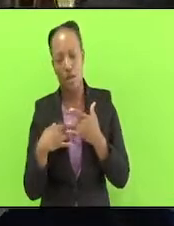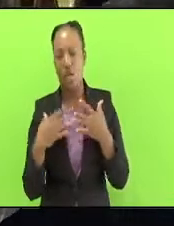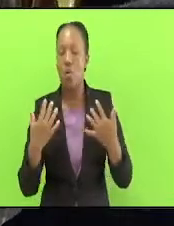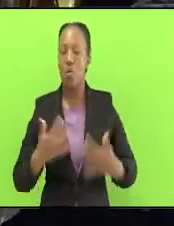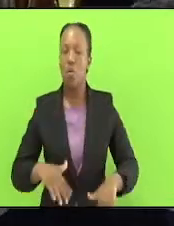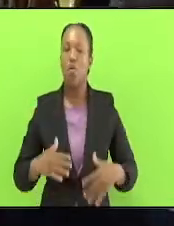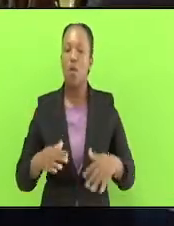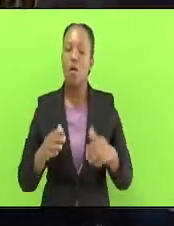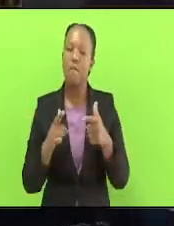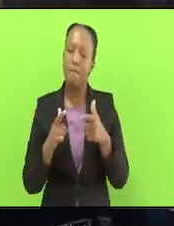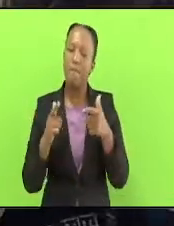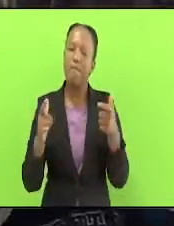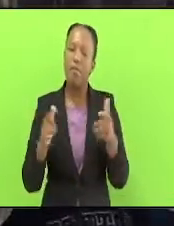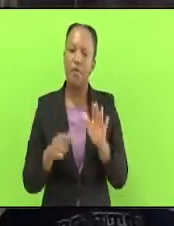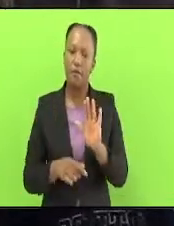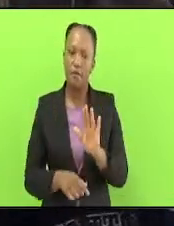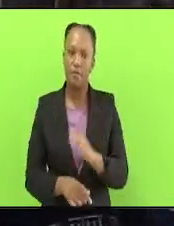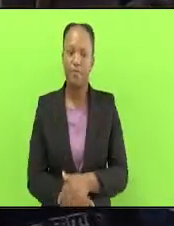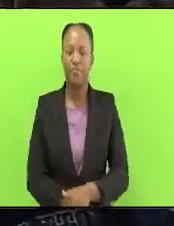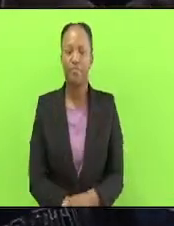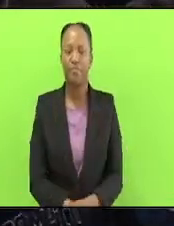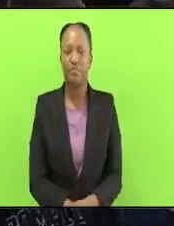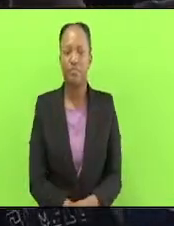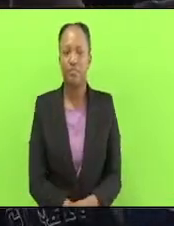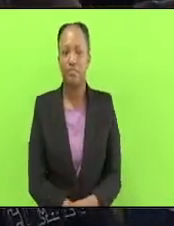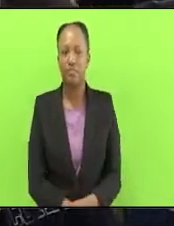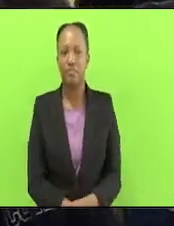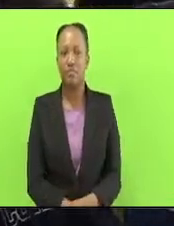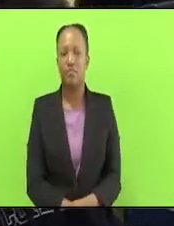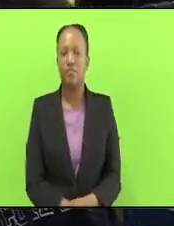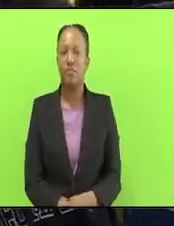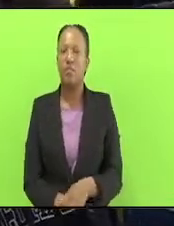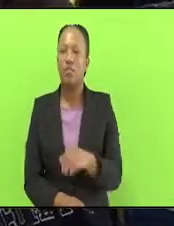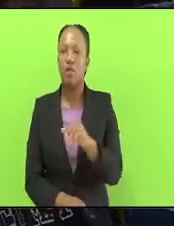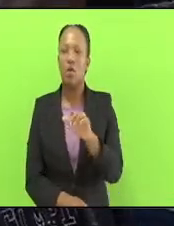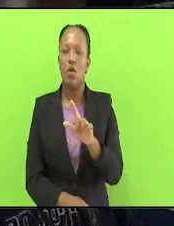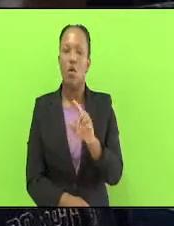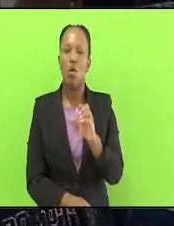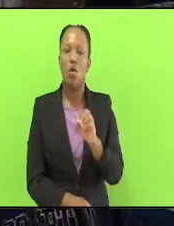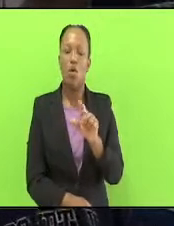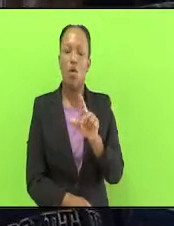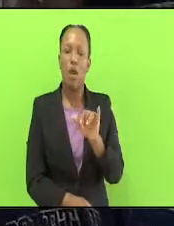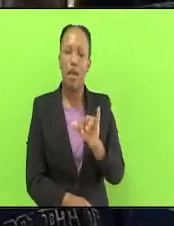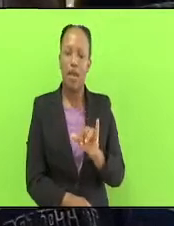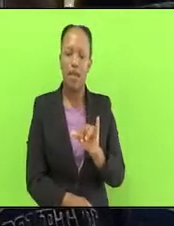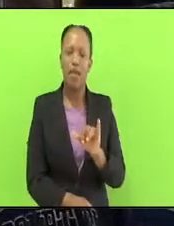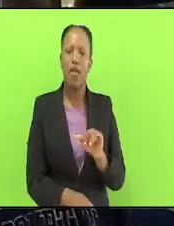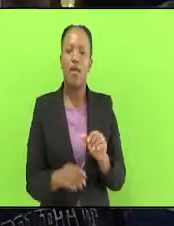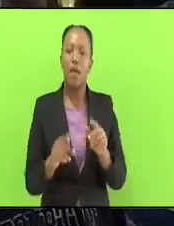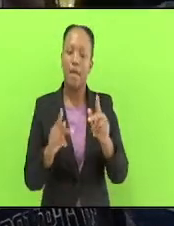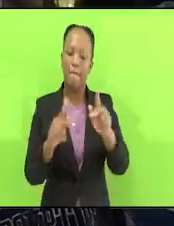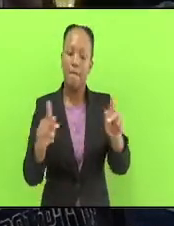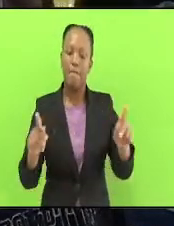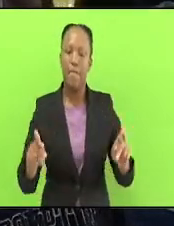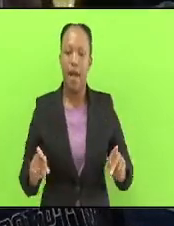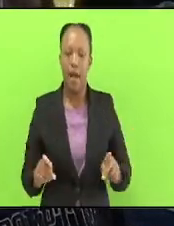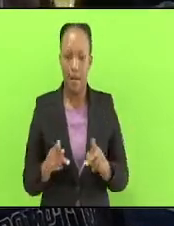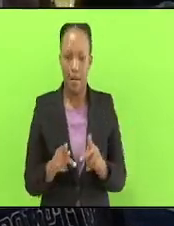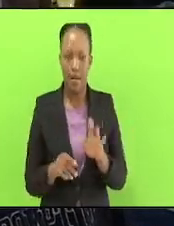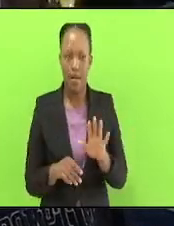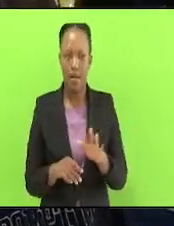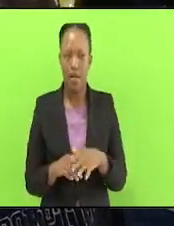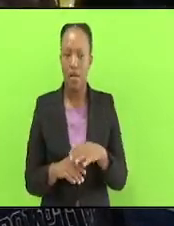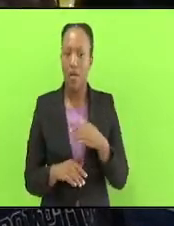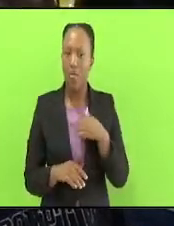Park. a big challenge here in Lonely Park as youth. Bagolo ha ke bua ka kgang e nka re